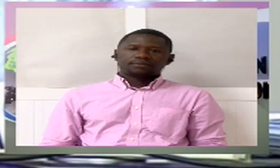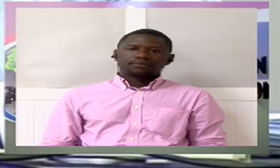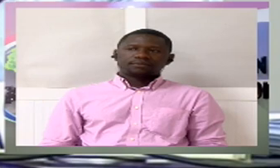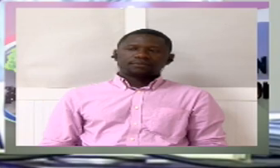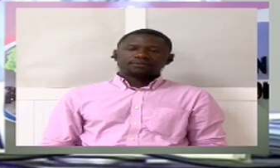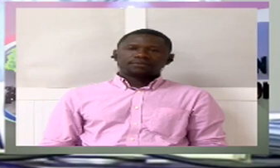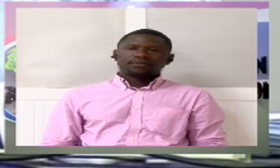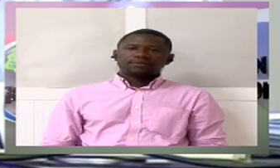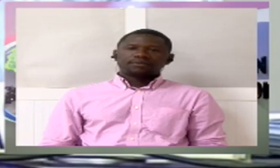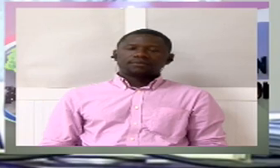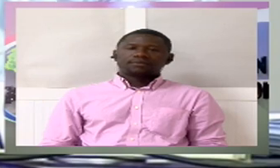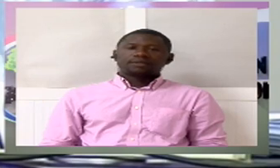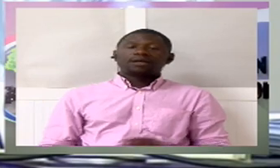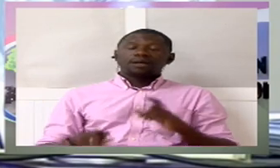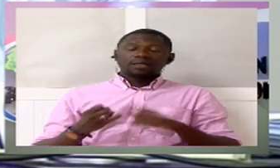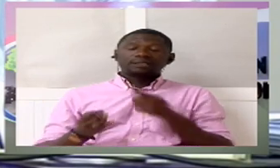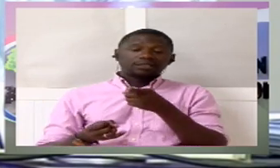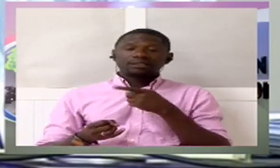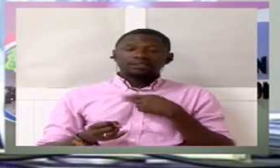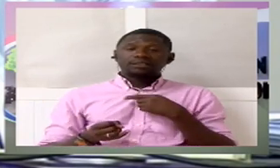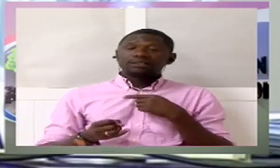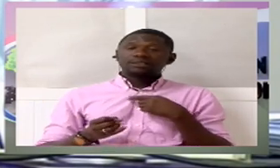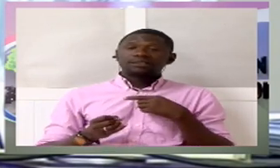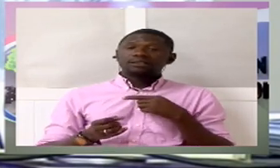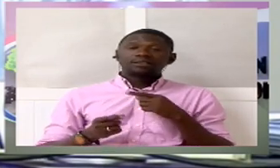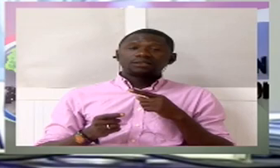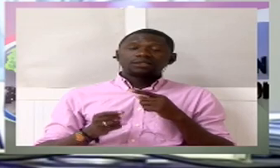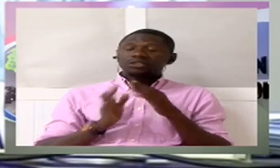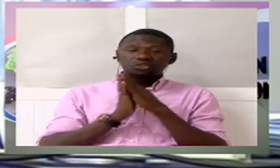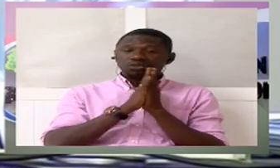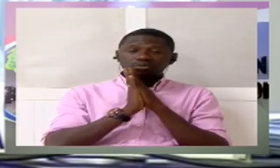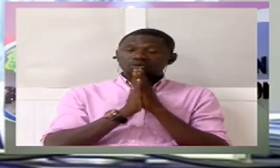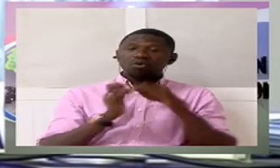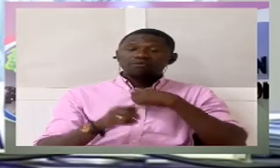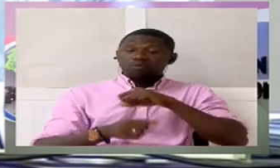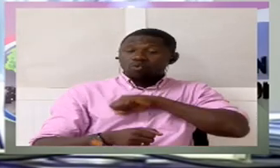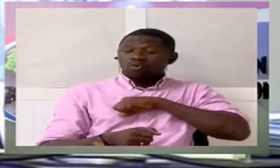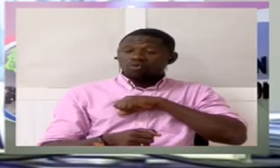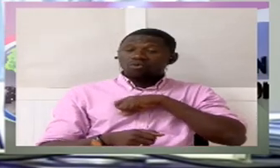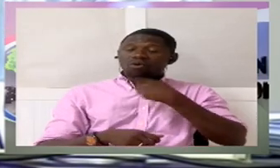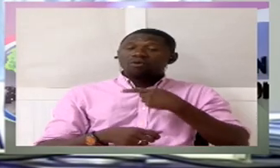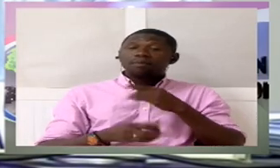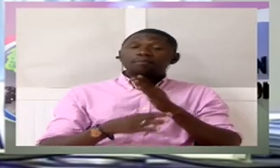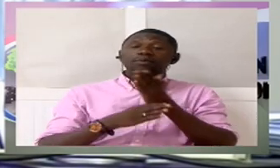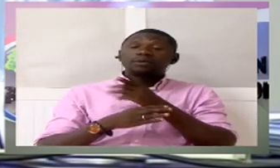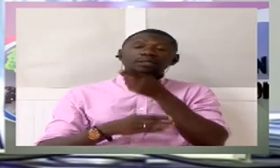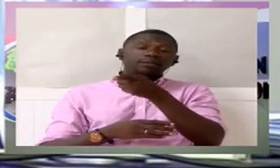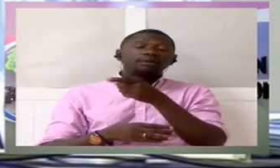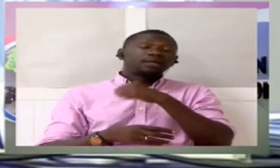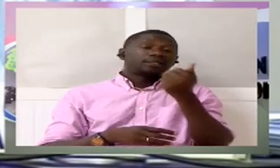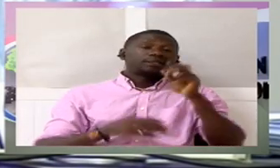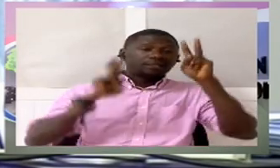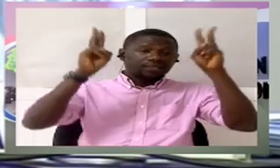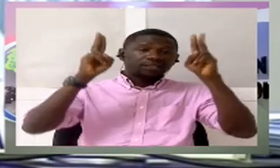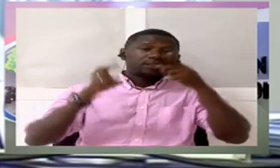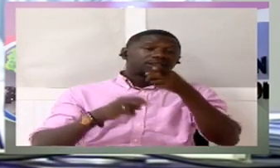In a dispute of ownership over properties between him and Yaya Jame, these are documents that would have been